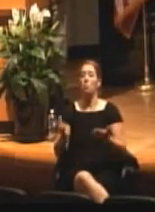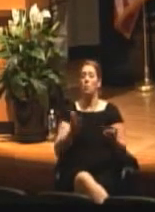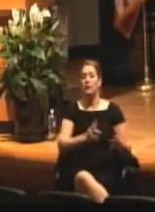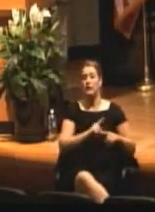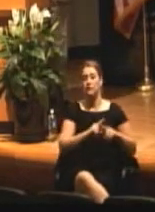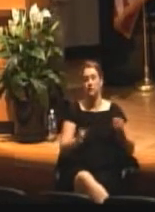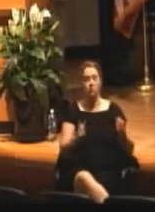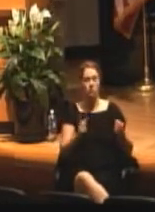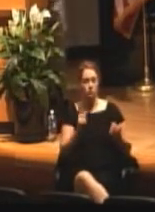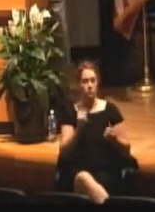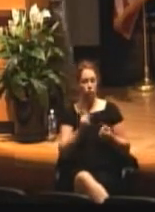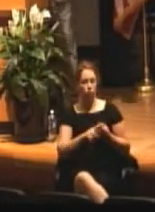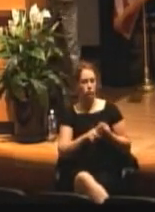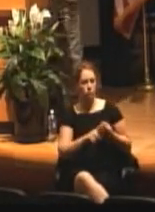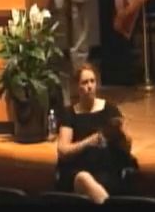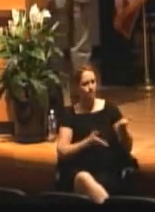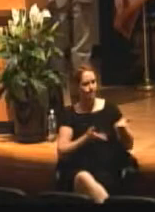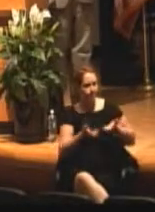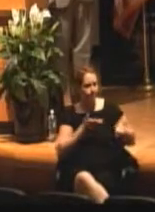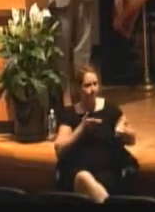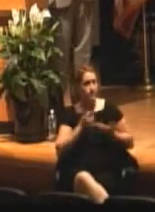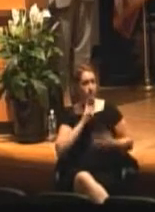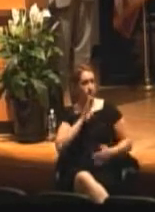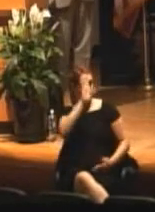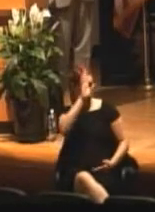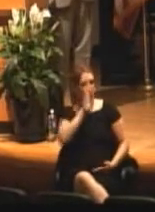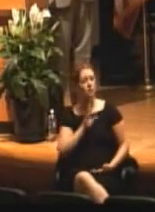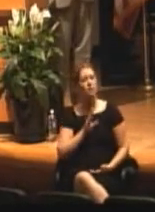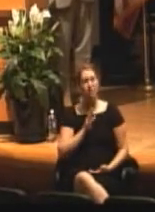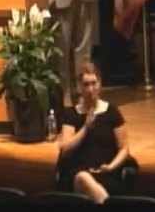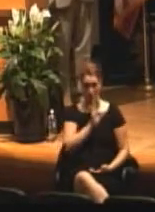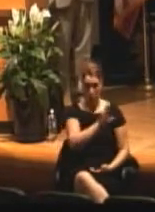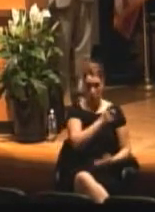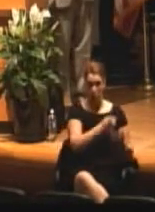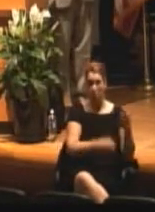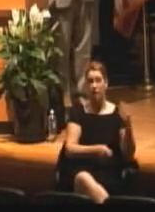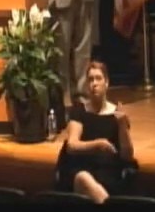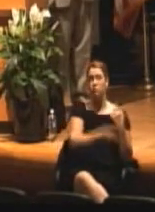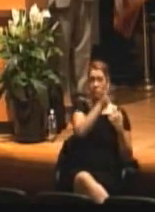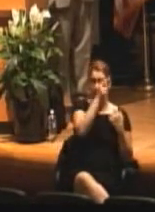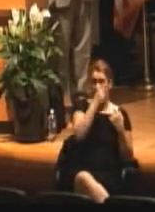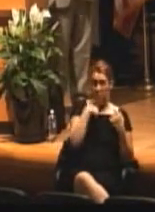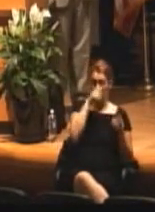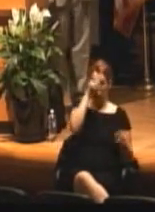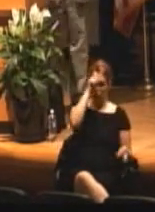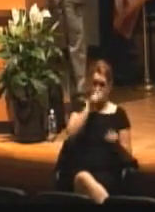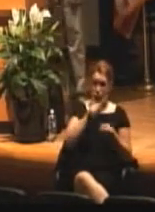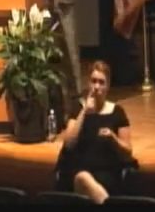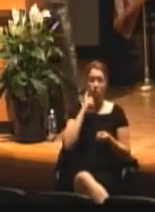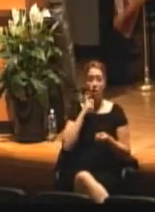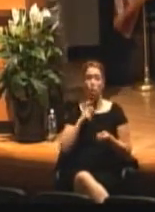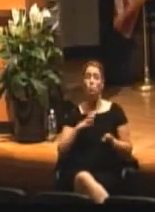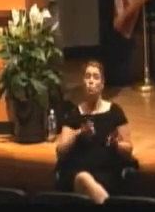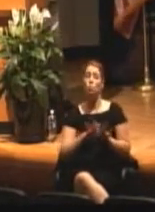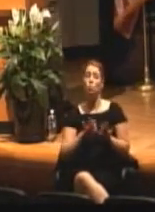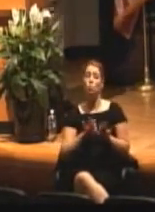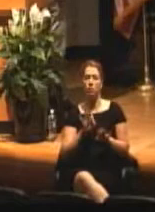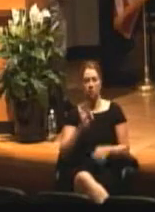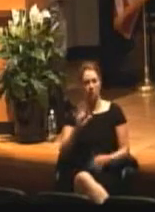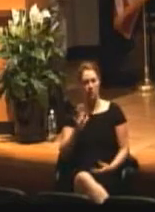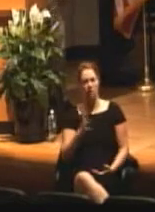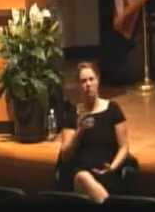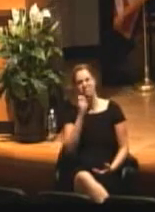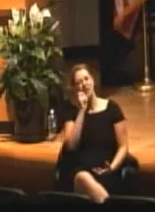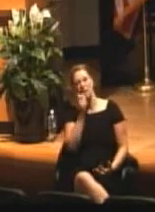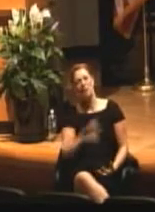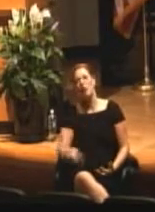So I don't know, has anybody run into that scenario with appraisals or had them done, any kind of issues ever with them? Say, not too common. Every once in a while